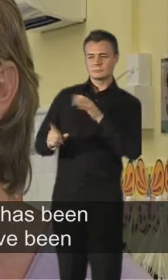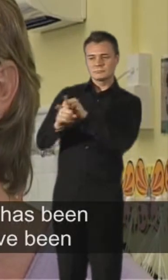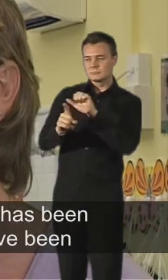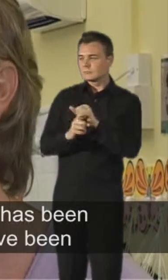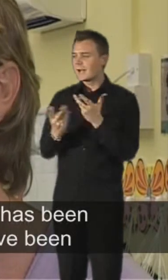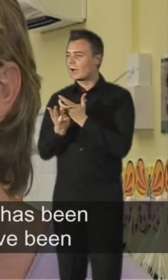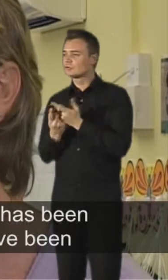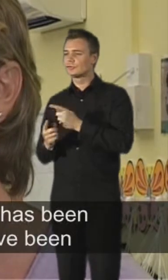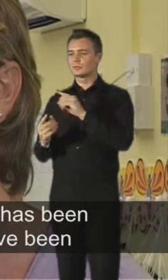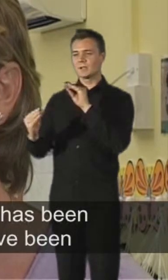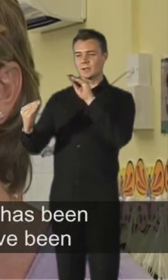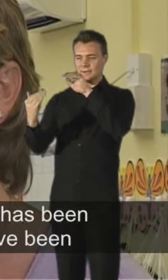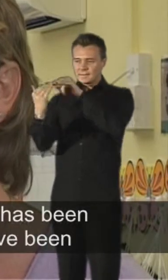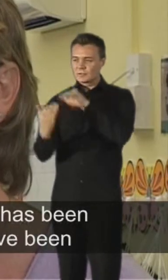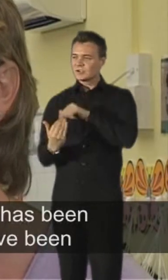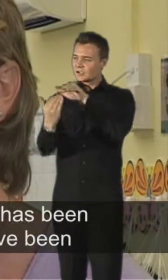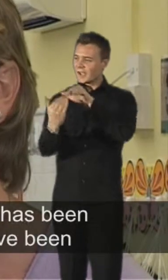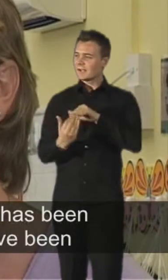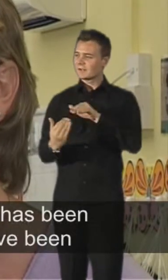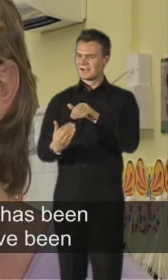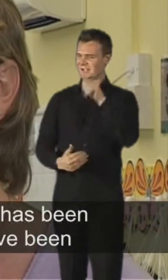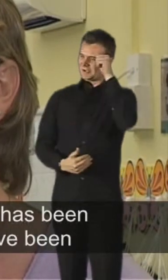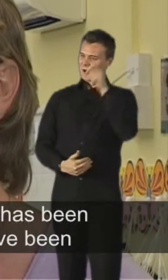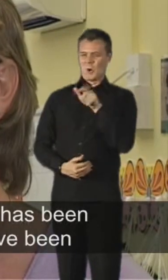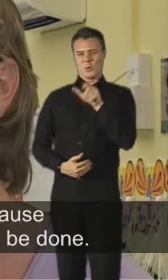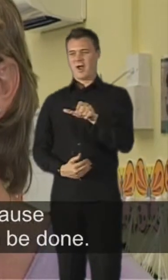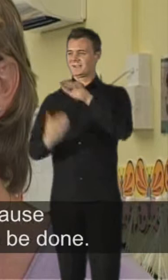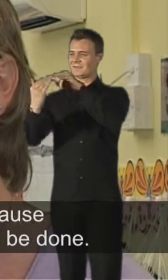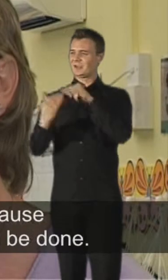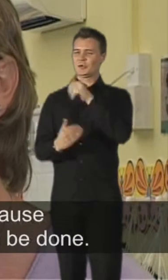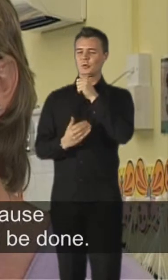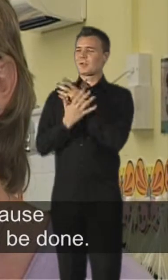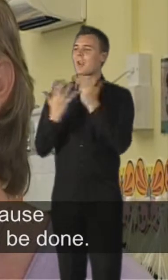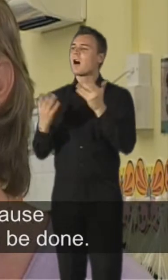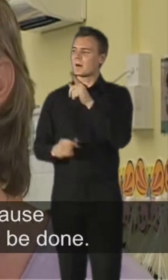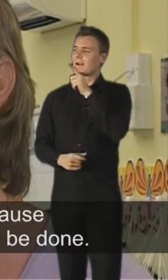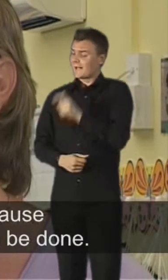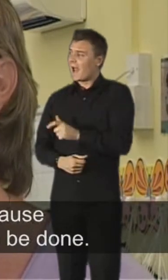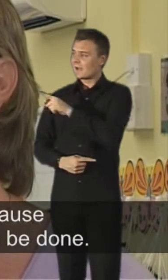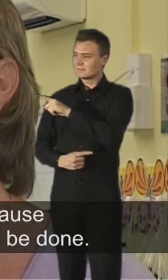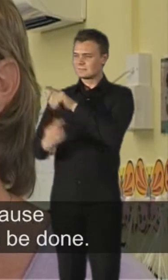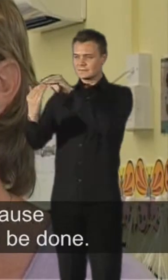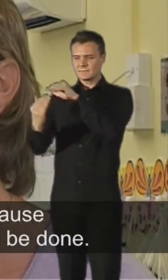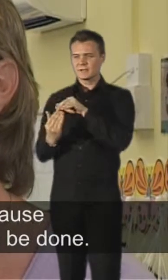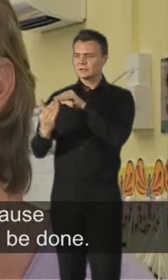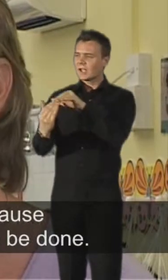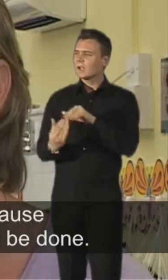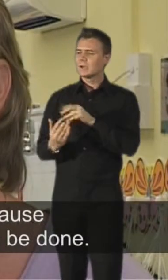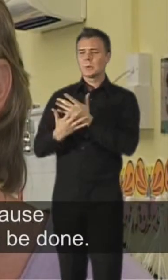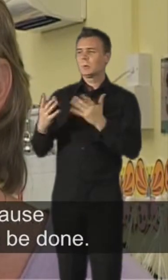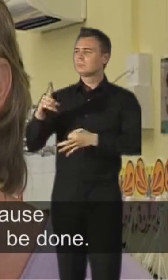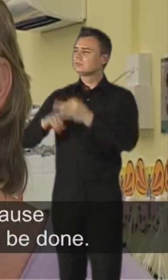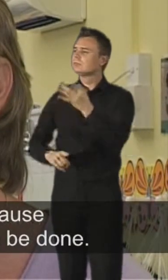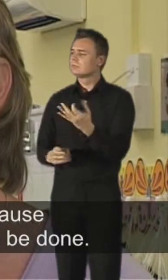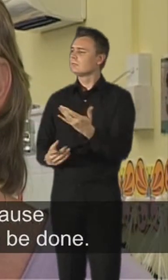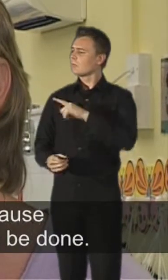that word's been used a lot, but I do think that they have been able to differentiate much